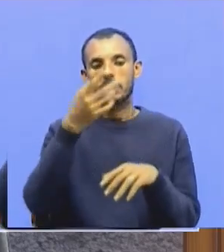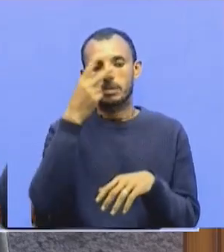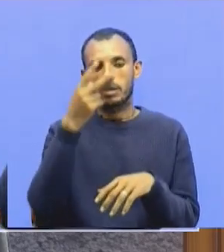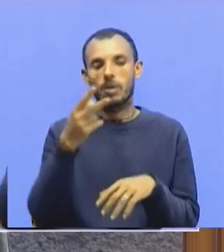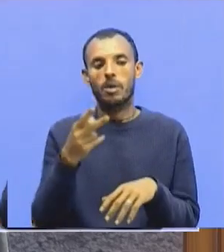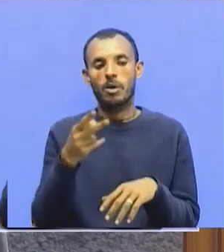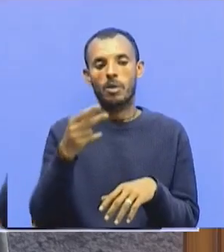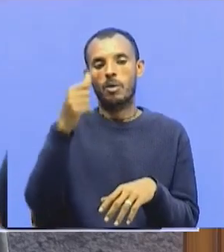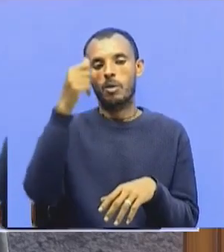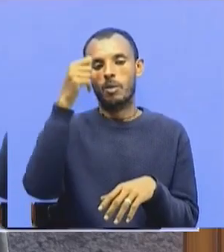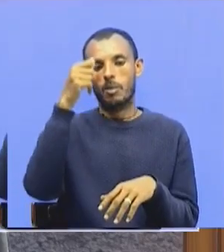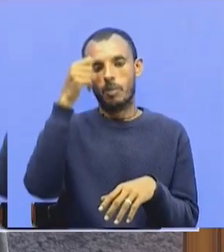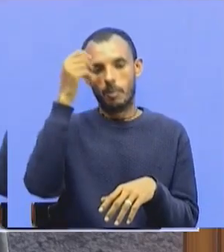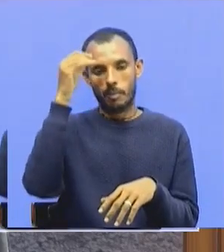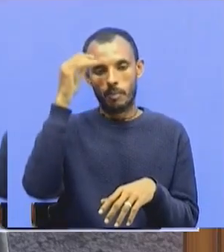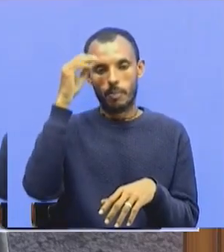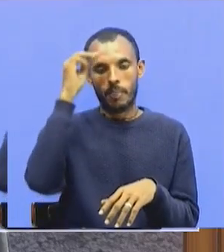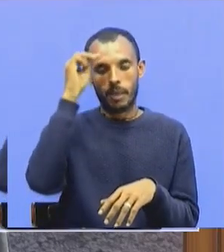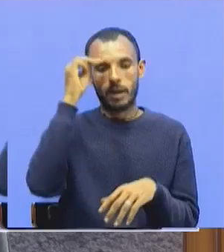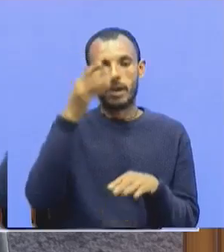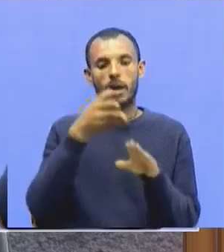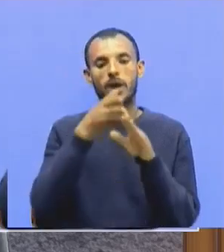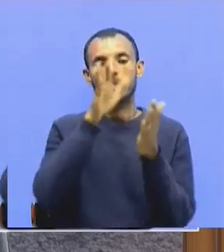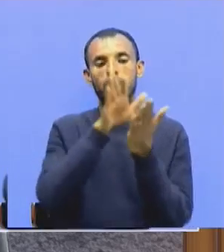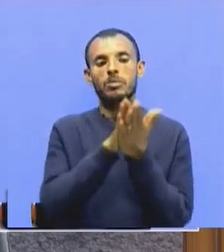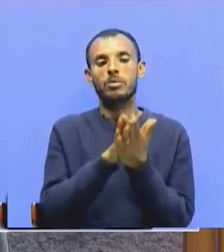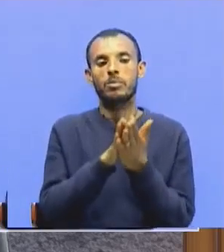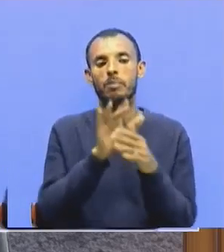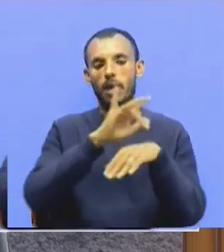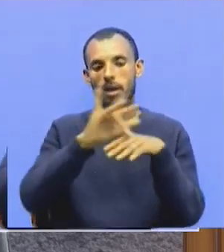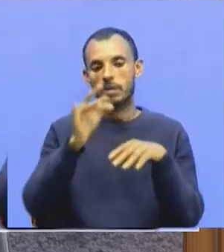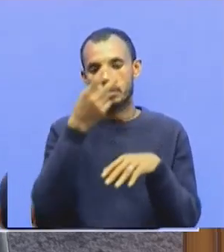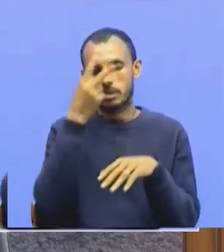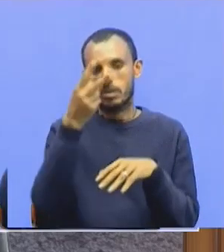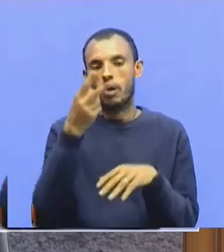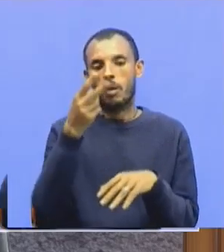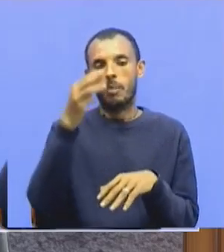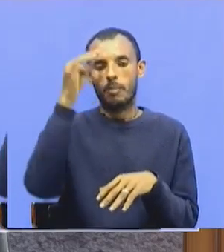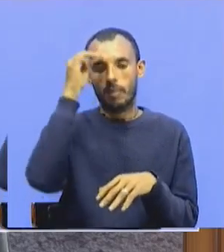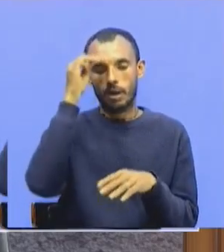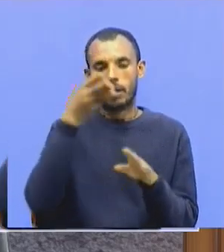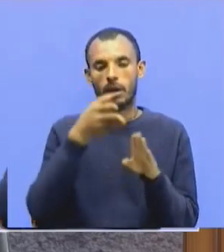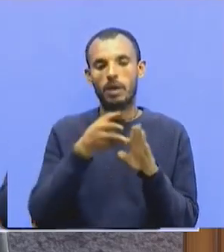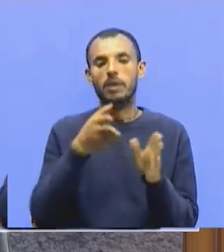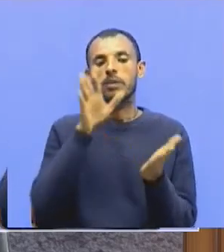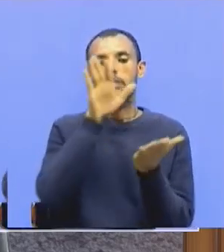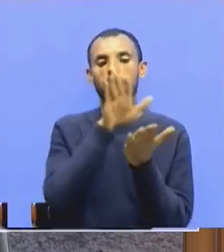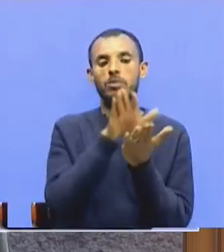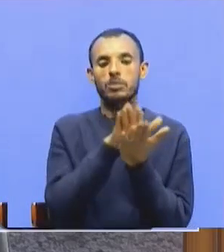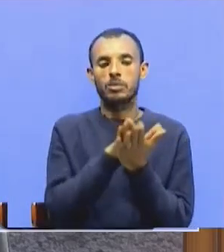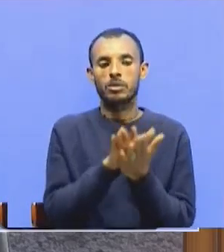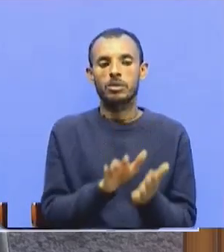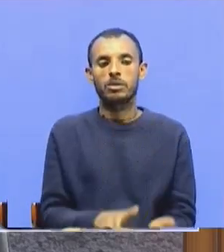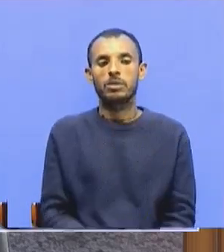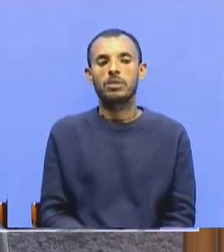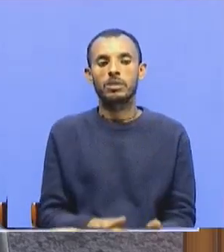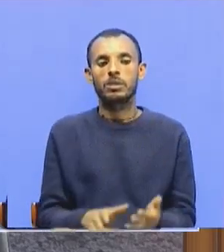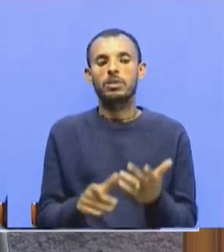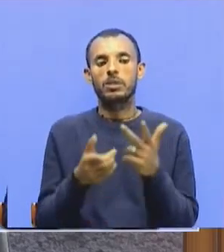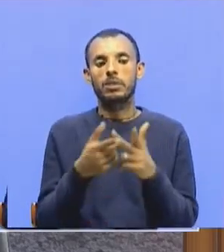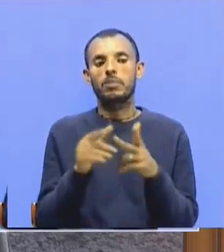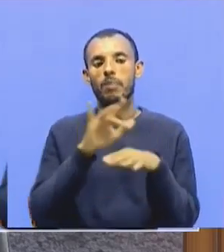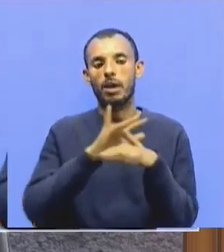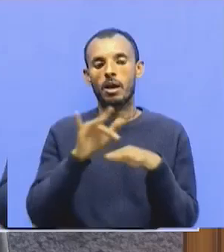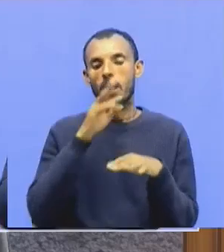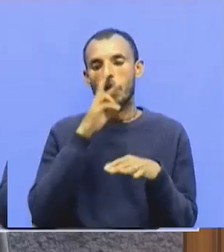at school. Blank, so Mark at school. 3,